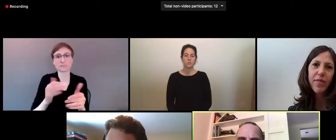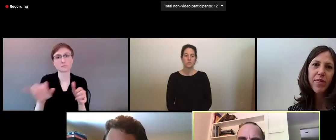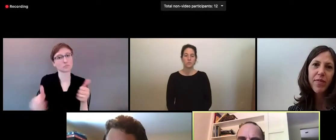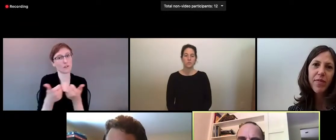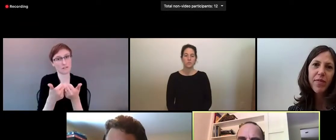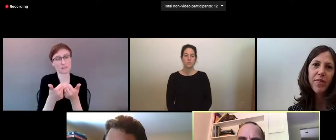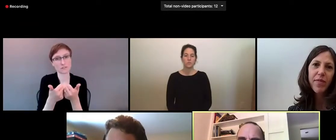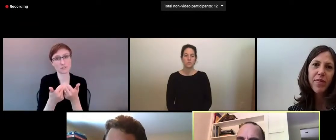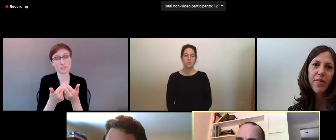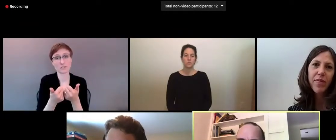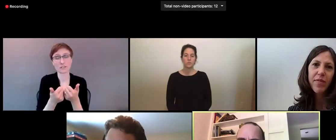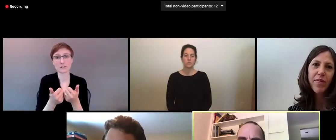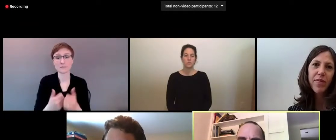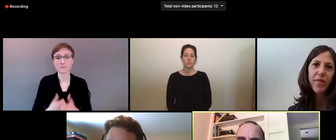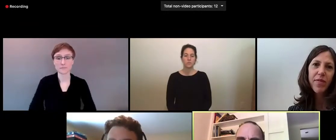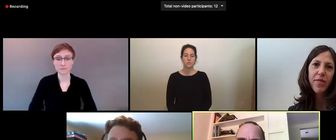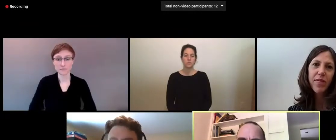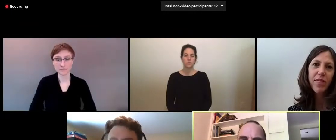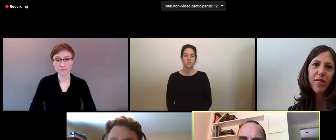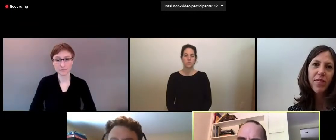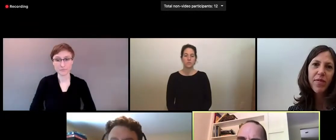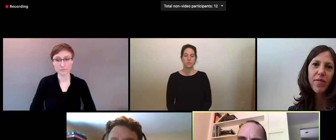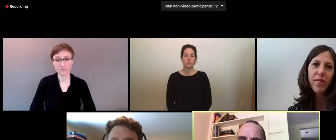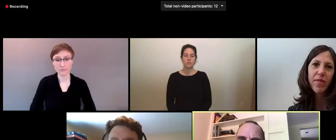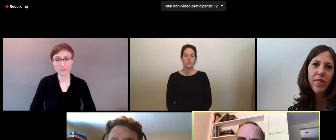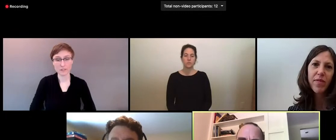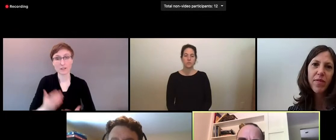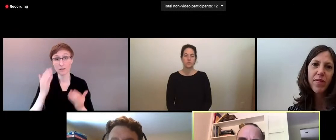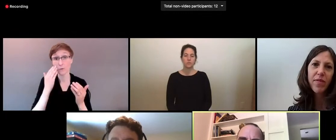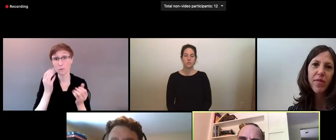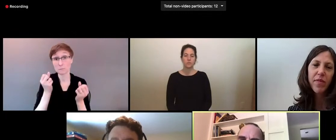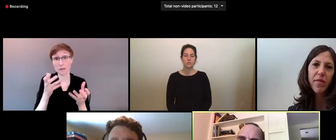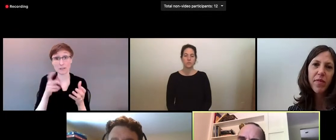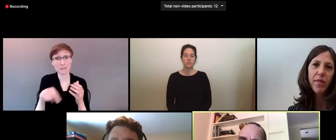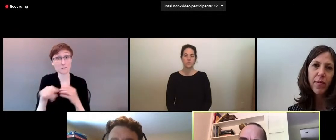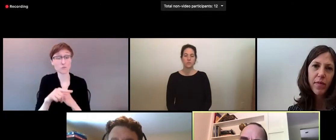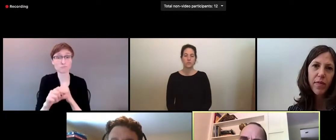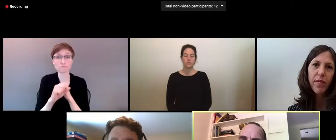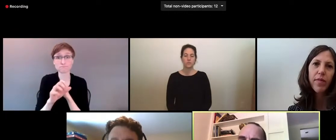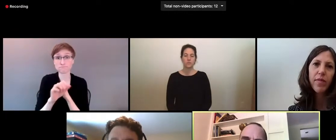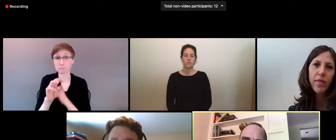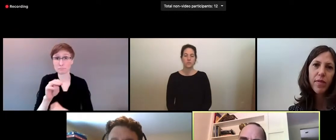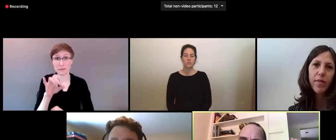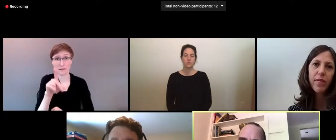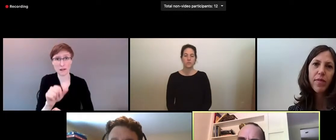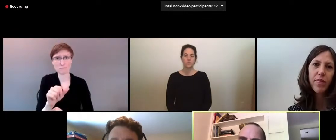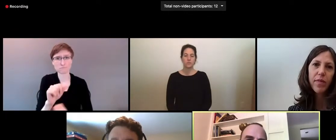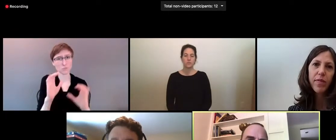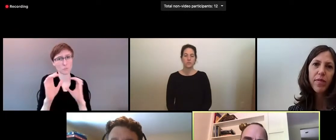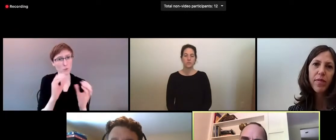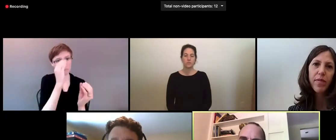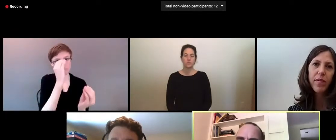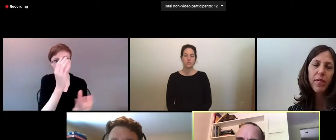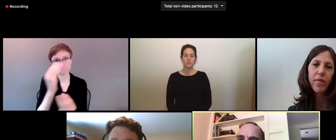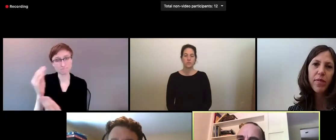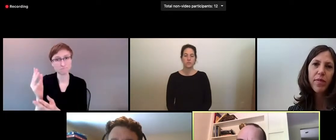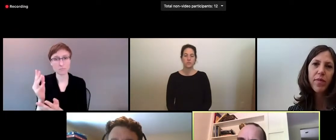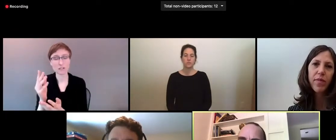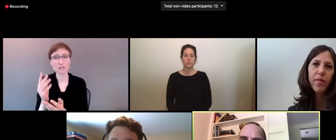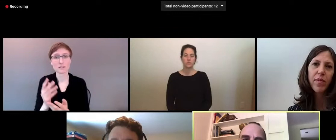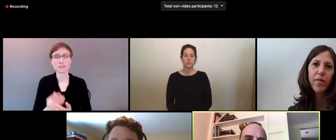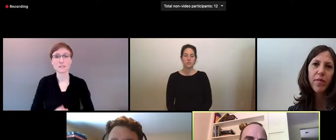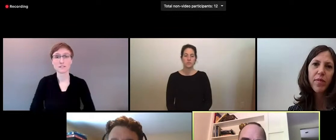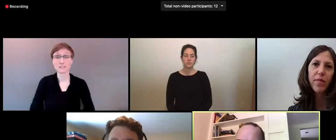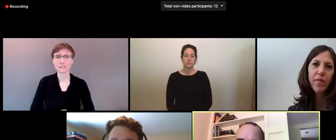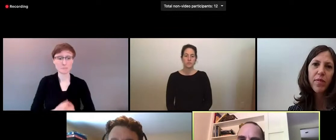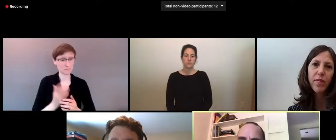YouTube, there's a lot of media that are communicators. At the first stage, you know, flattening, you know, it's a very simple